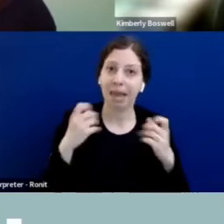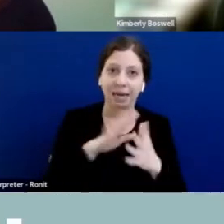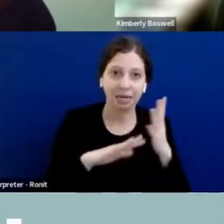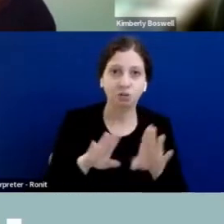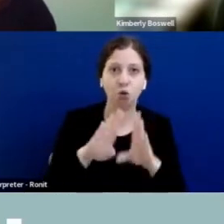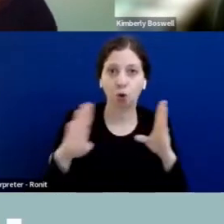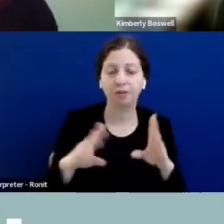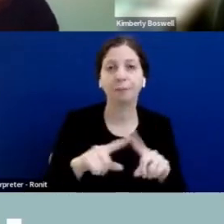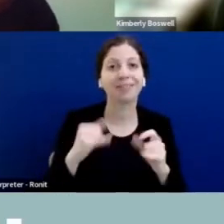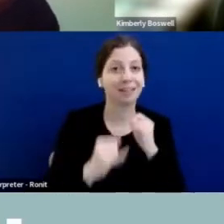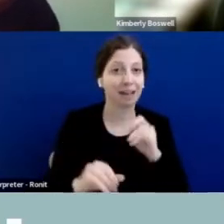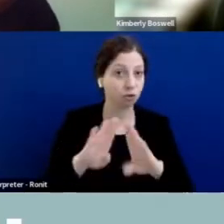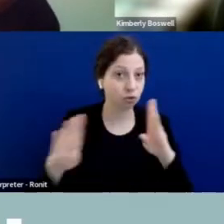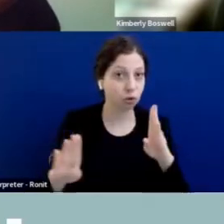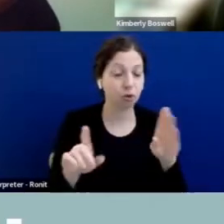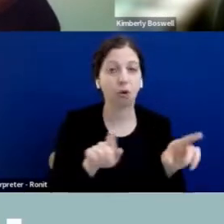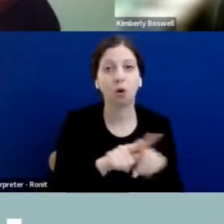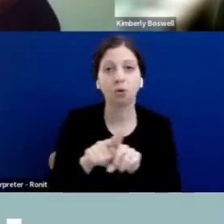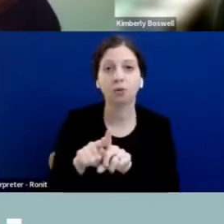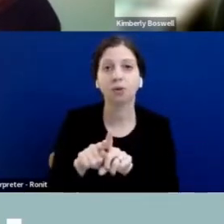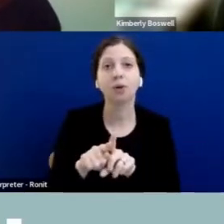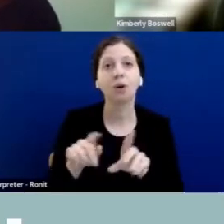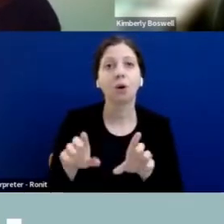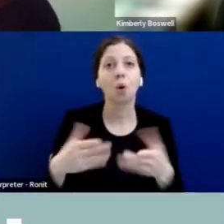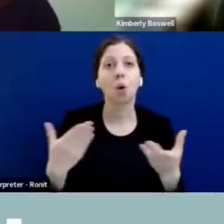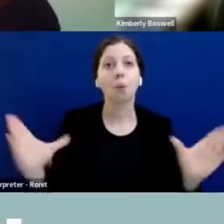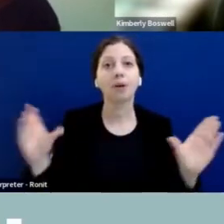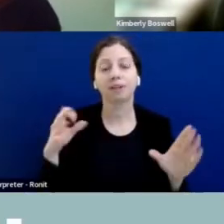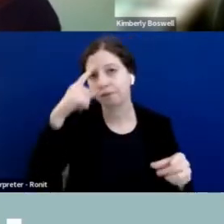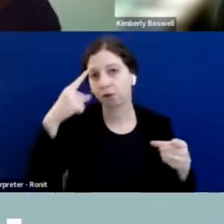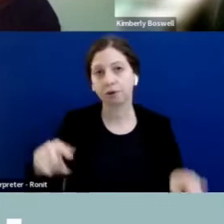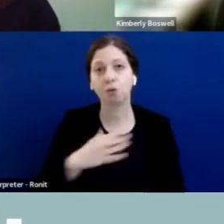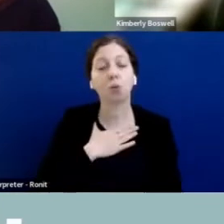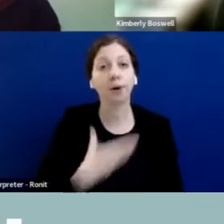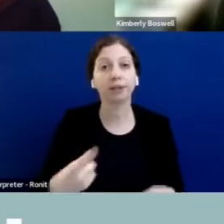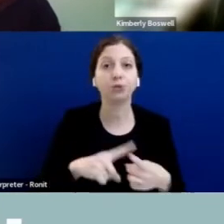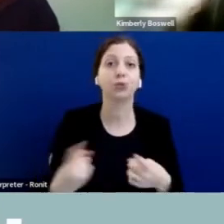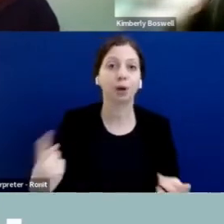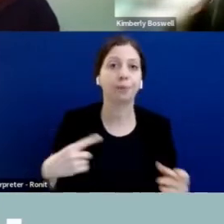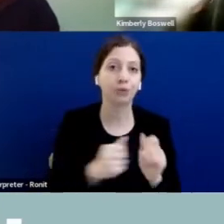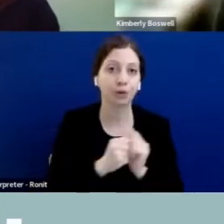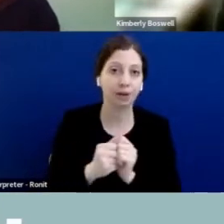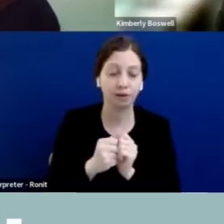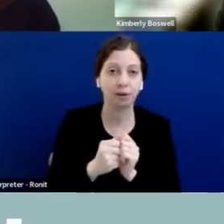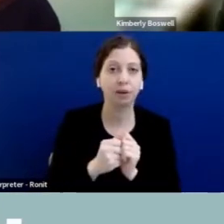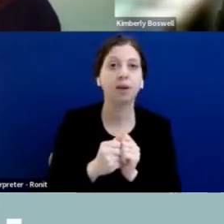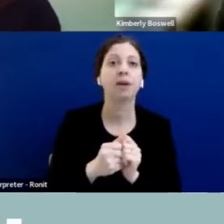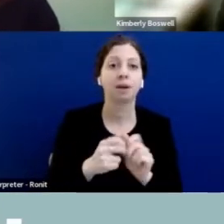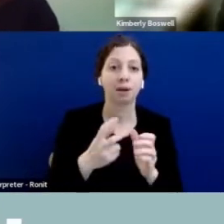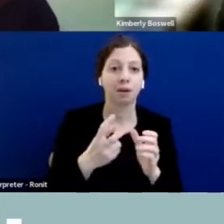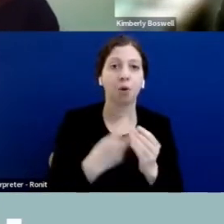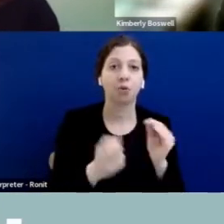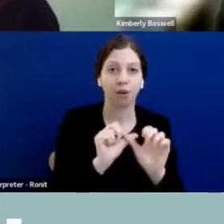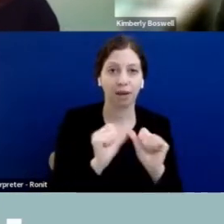I'll speak about also is the openness of agreements, the willingness to come together, both agencies, and create